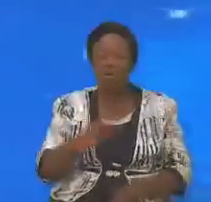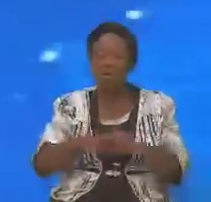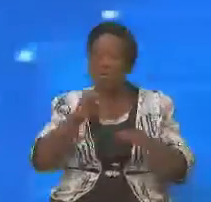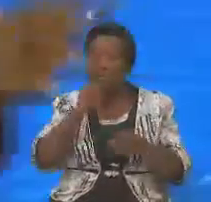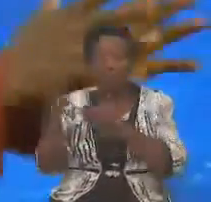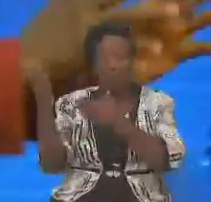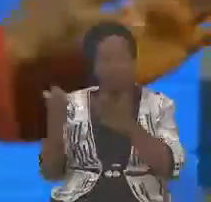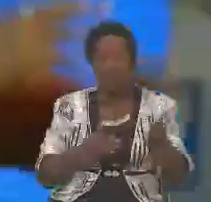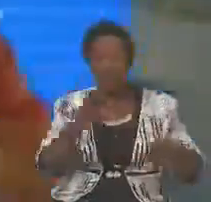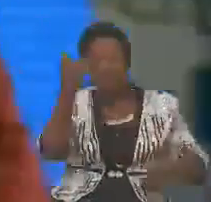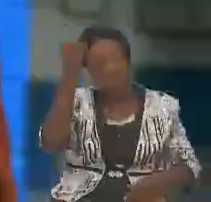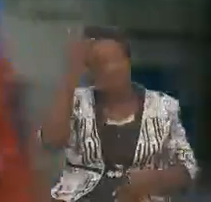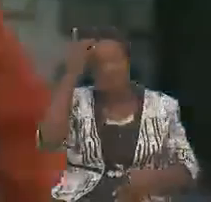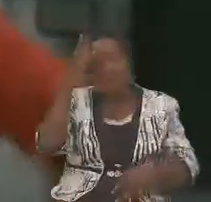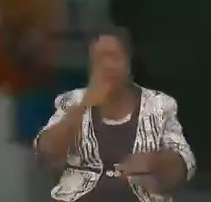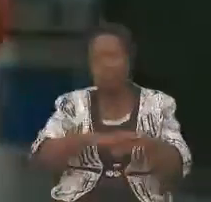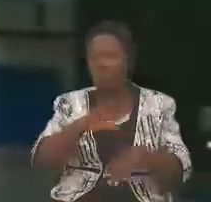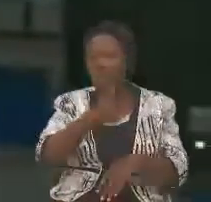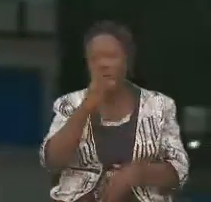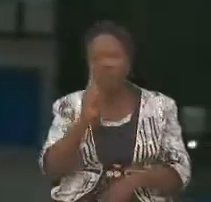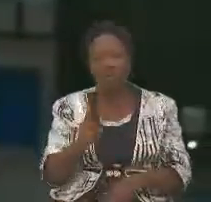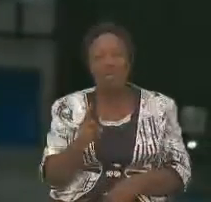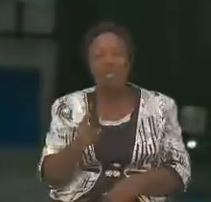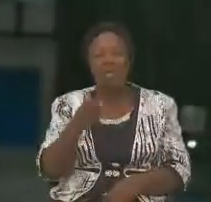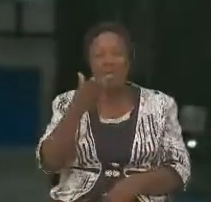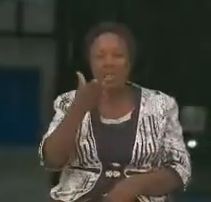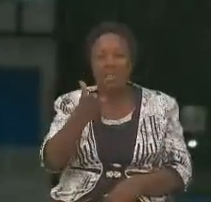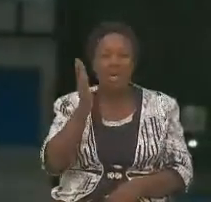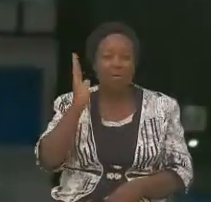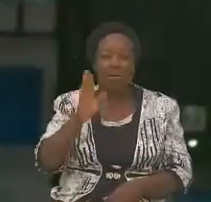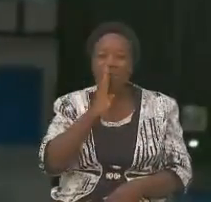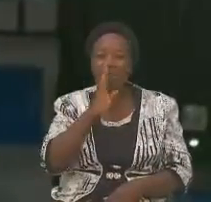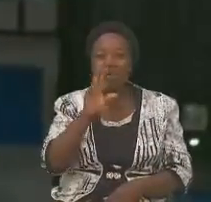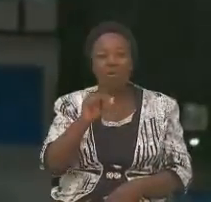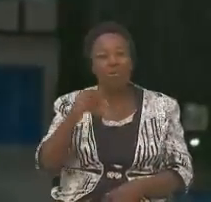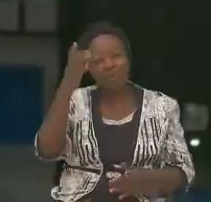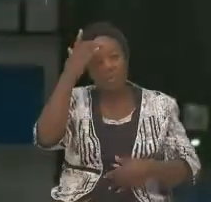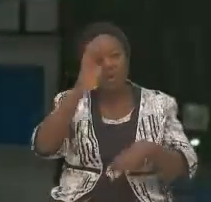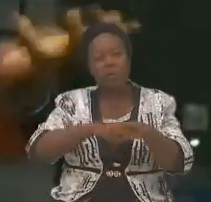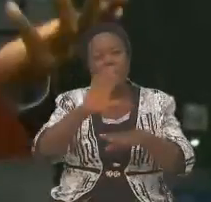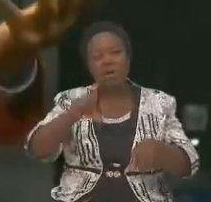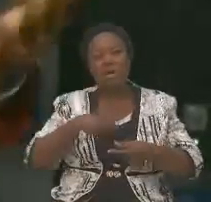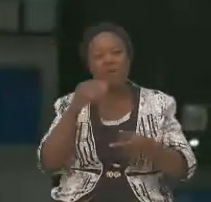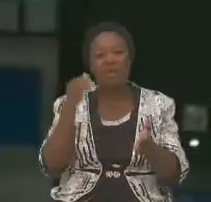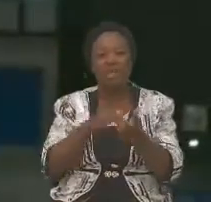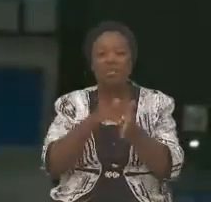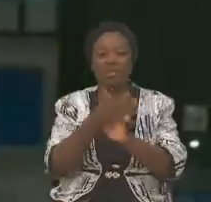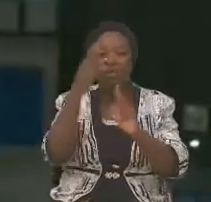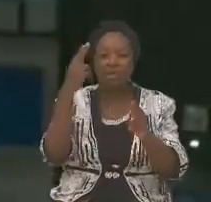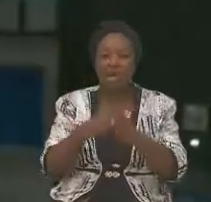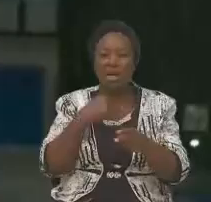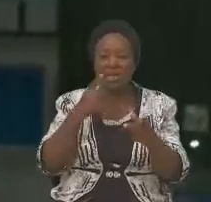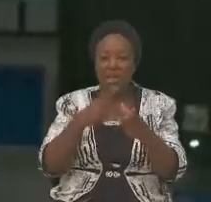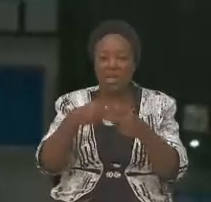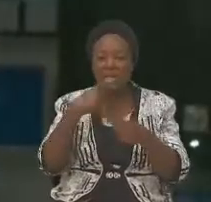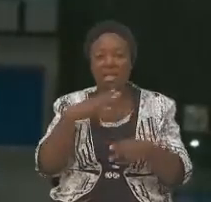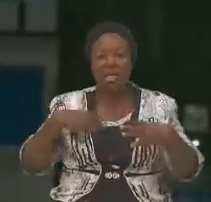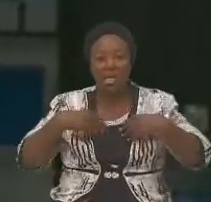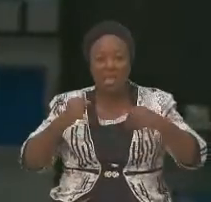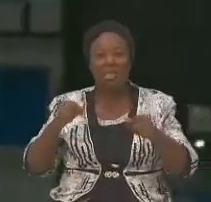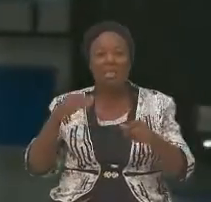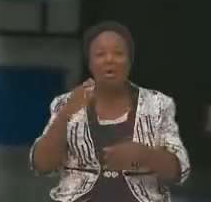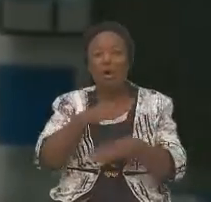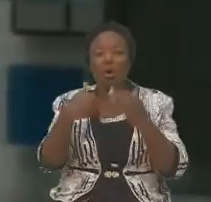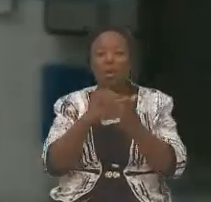the Lord that healeth thee. That is Jehovah Rapha. I am the Lord that healeth